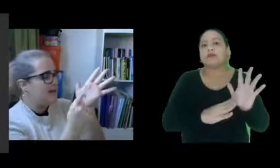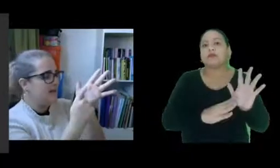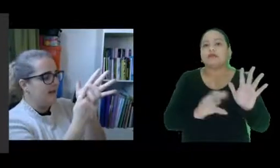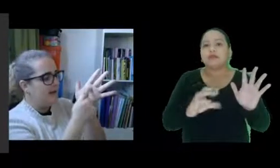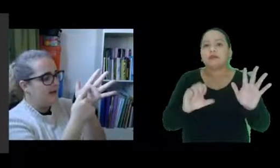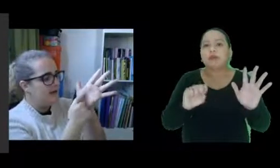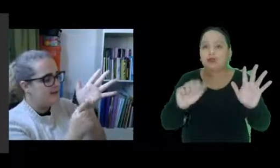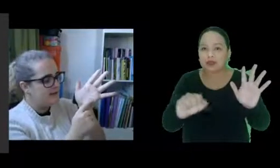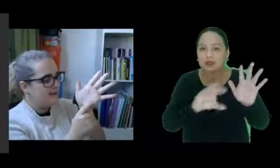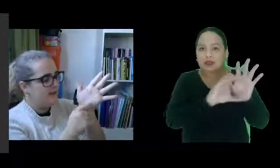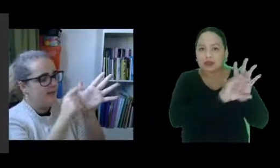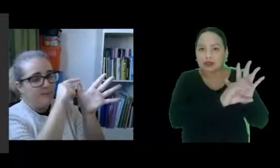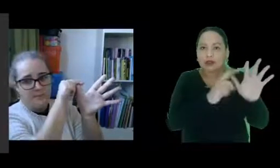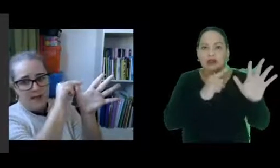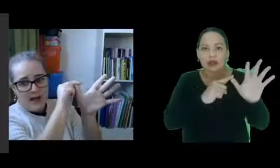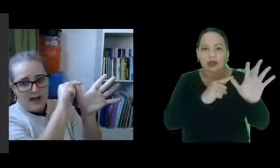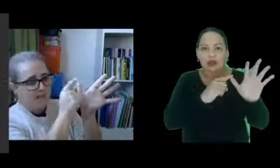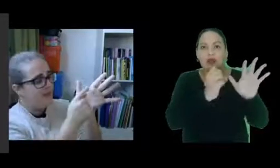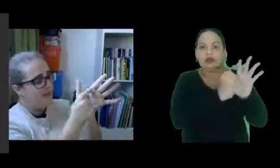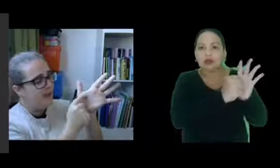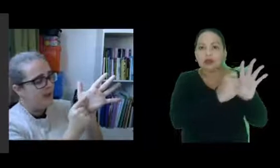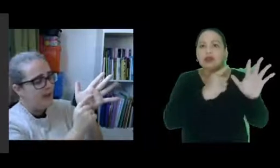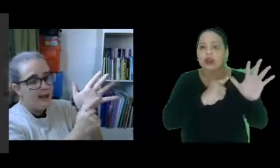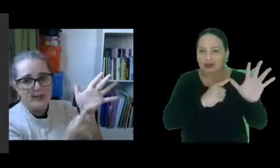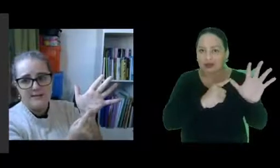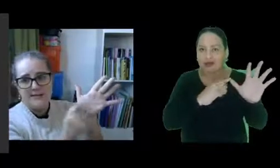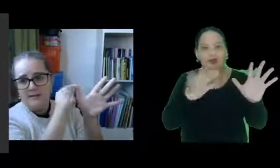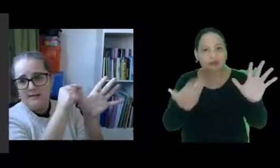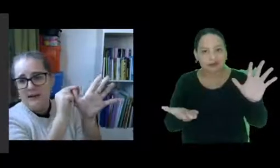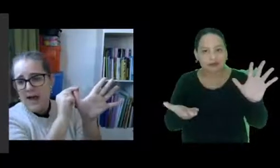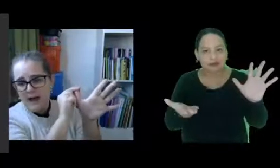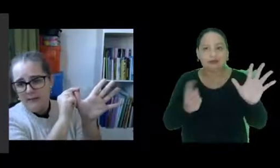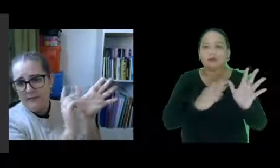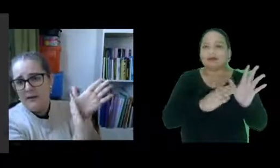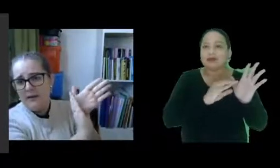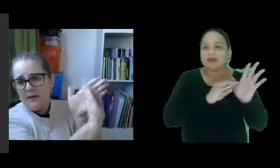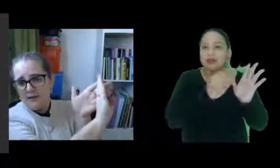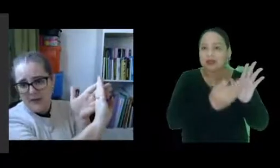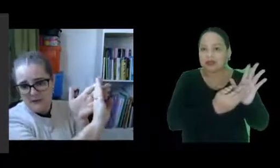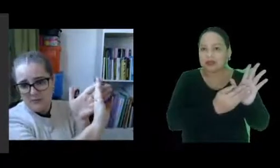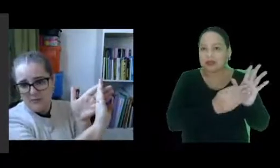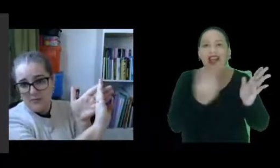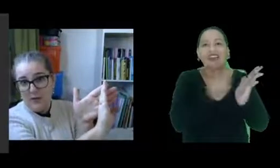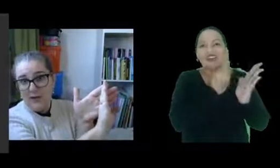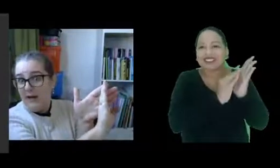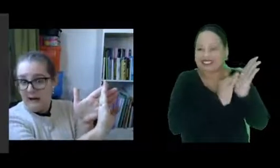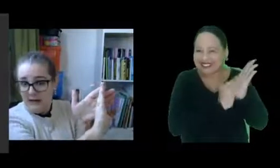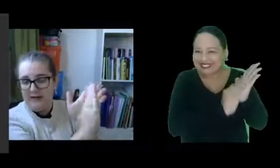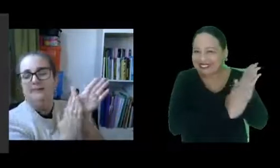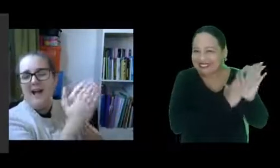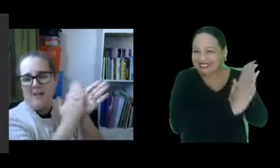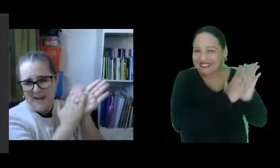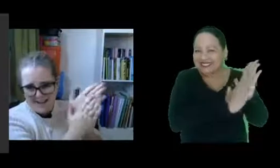casa, C, A, S, A, space. If I make a mistake,